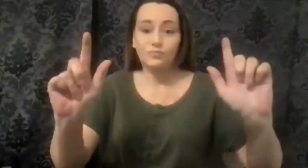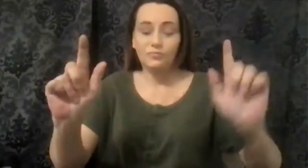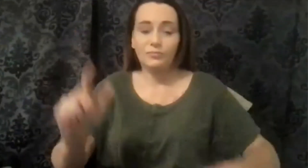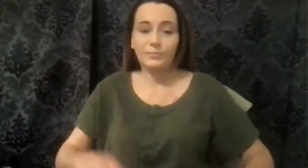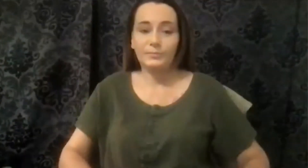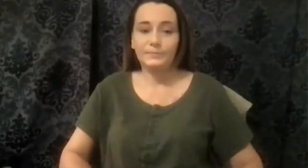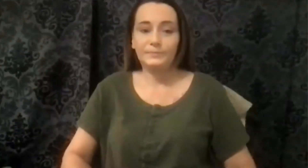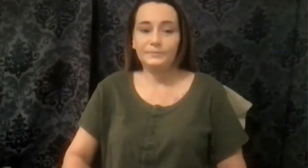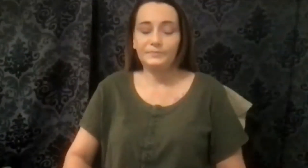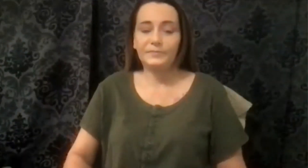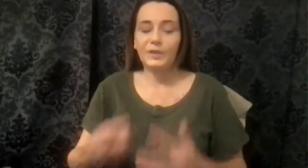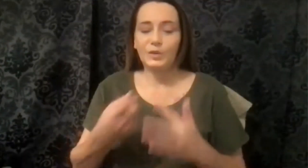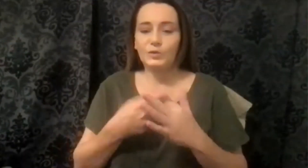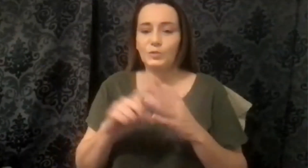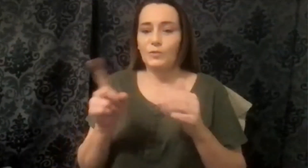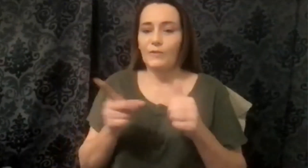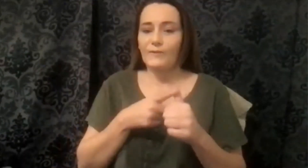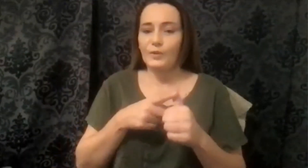first PowerPoint.